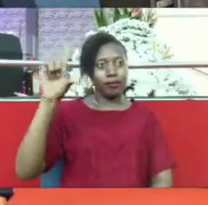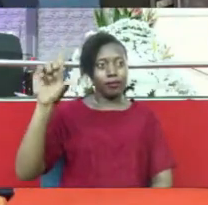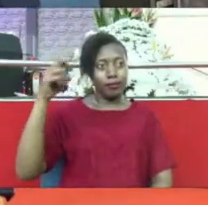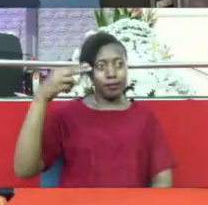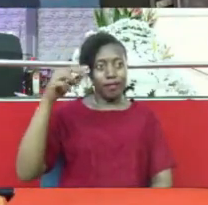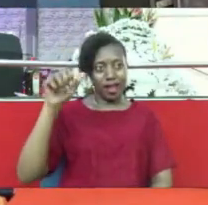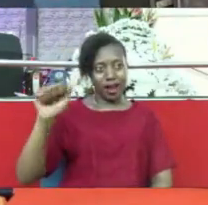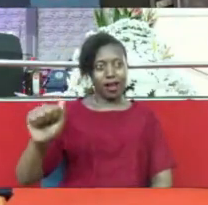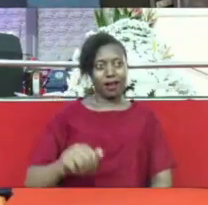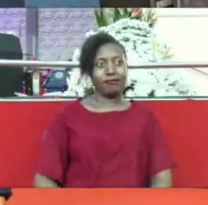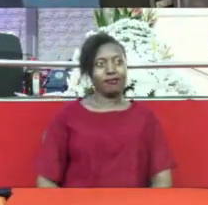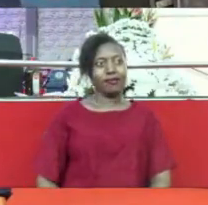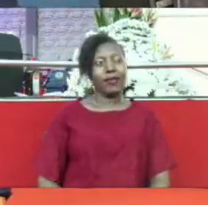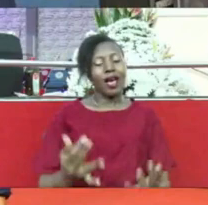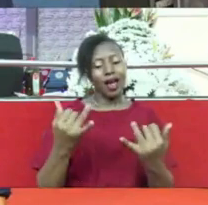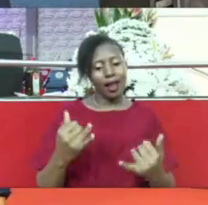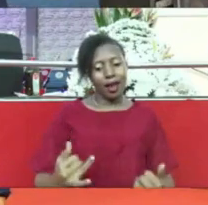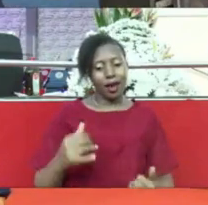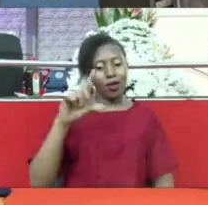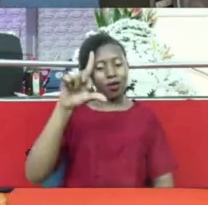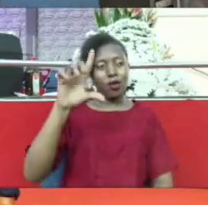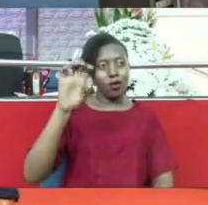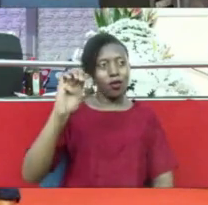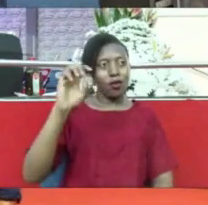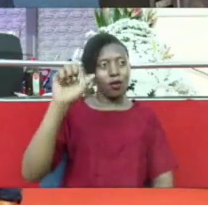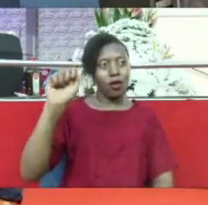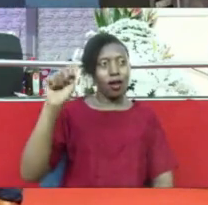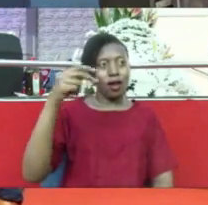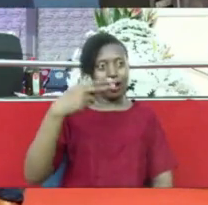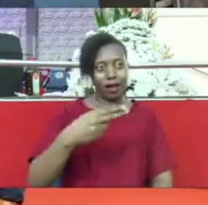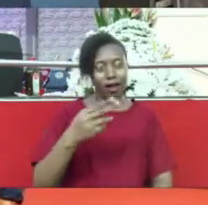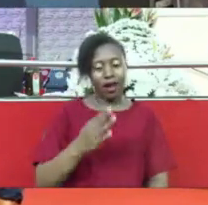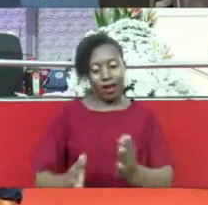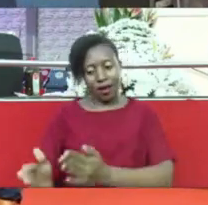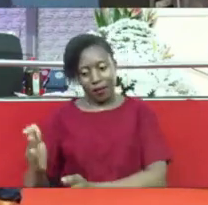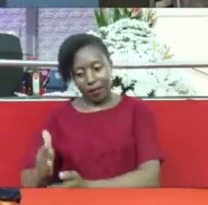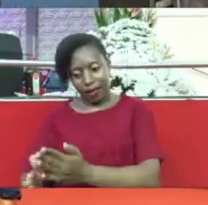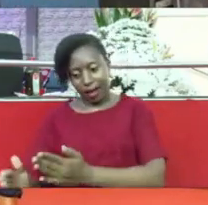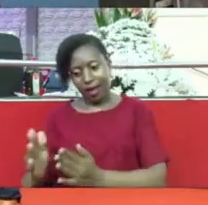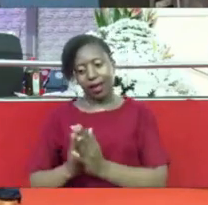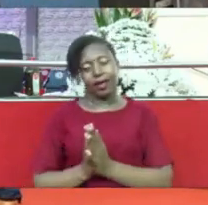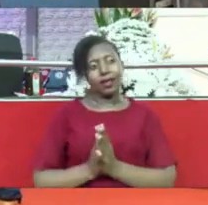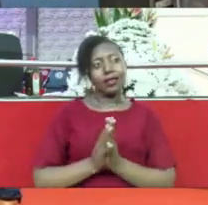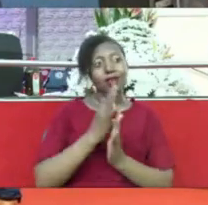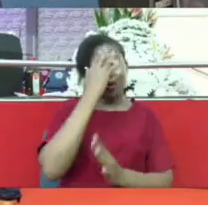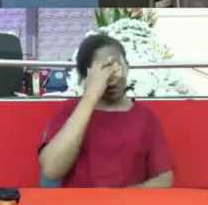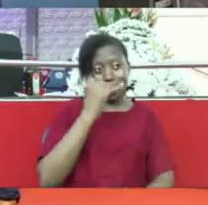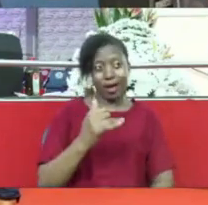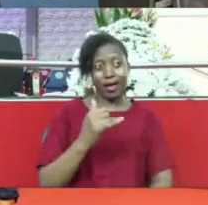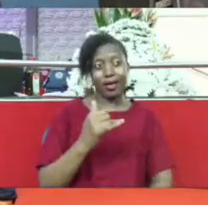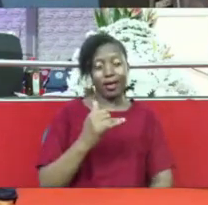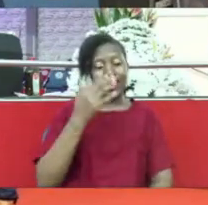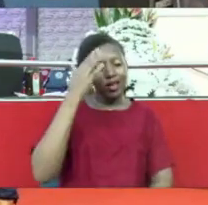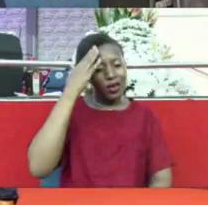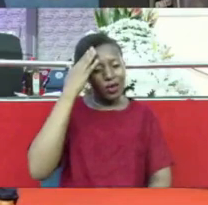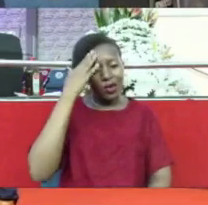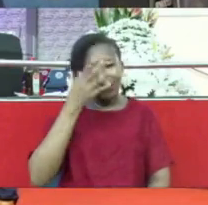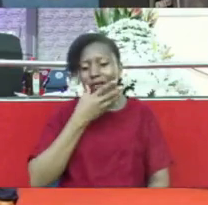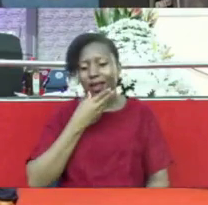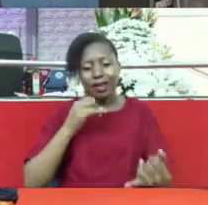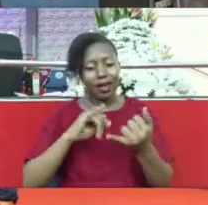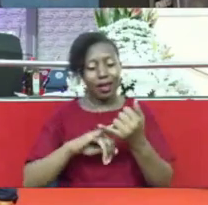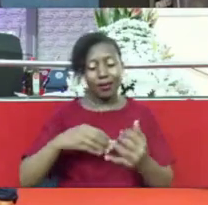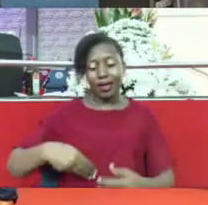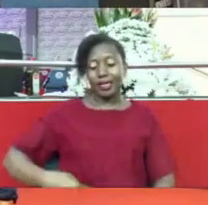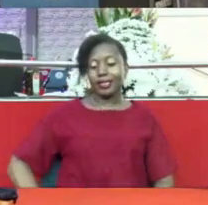also realized. Pia akatambua Jacob. Huyu Yakobo has no spine. Yeye hana mwelekeo, hana uti wa mgongo. He is a worm.